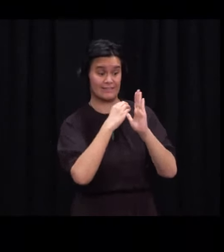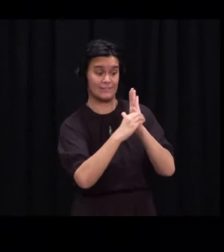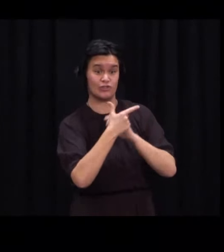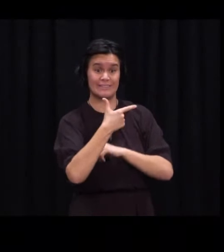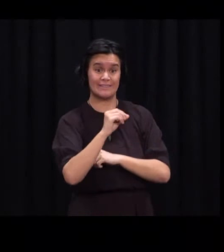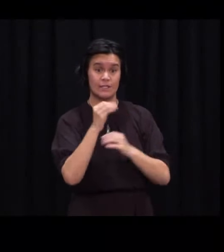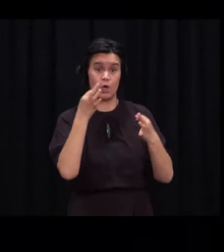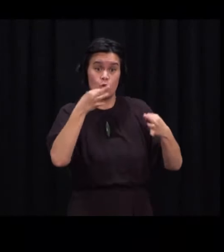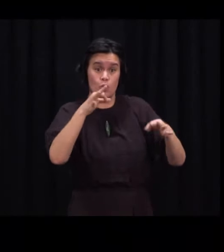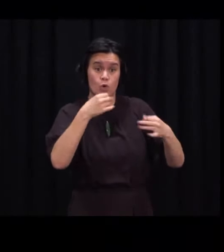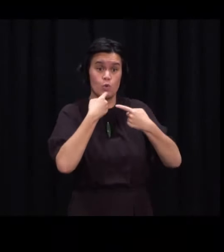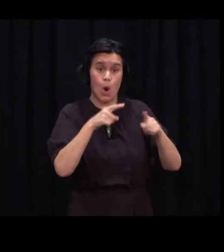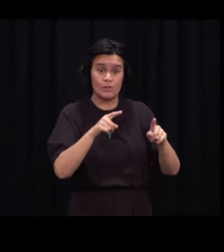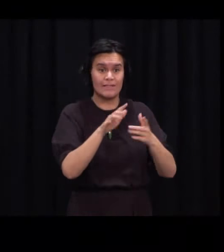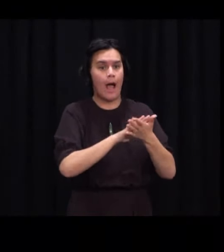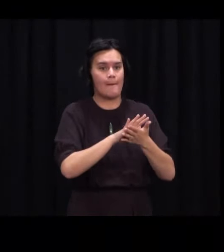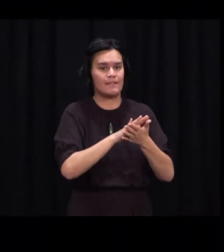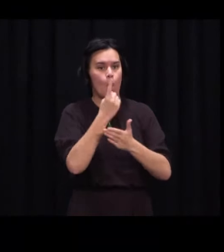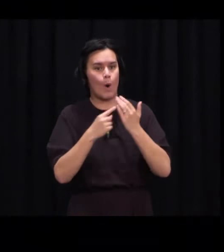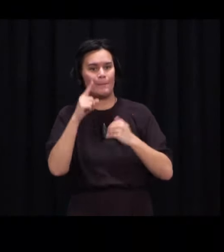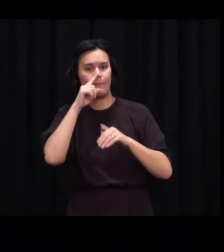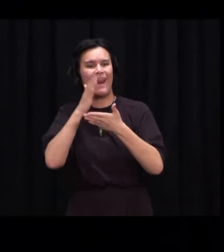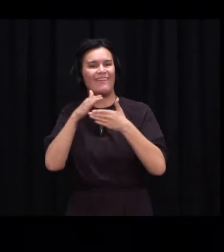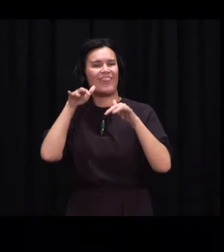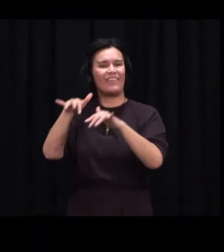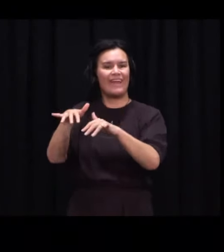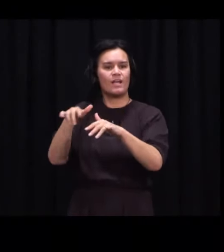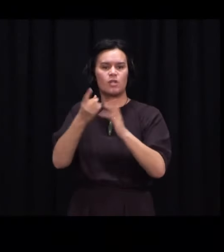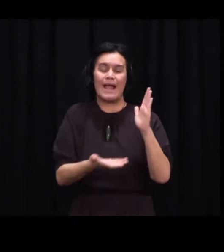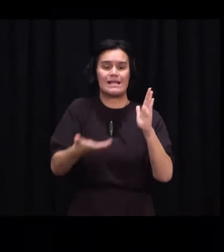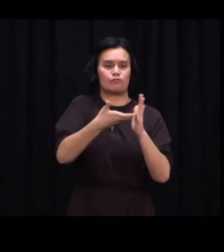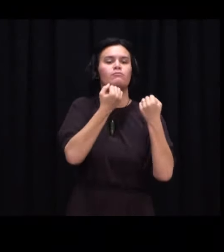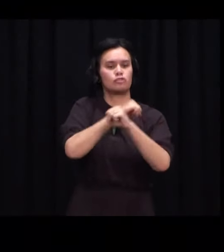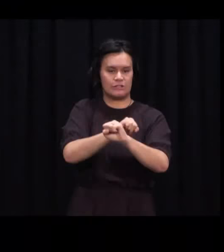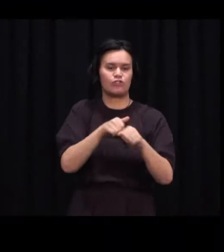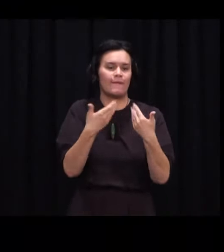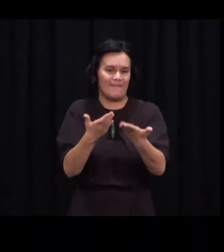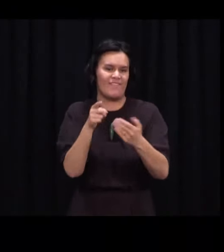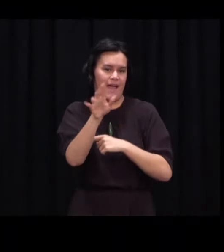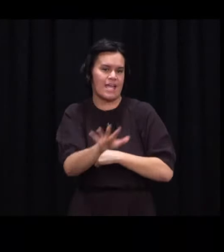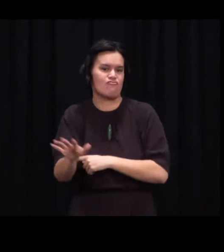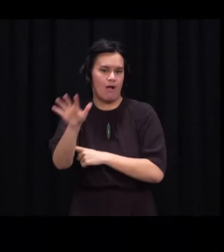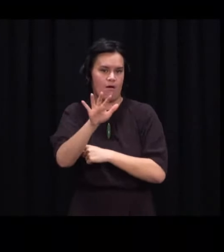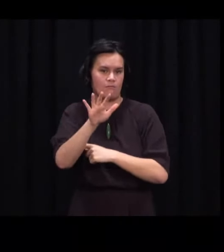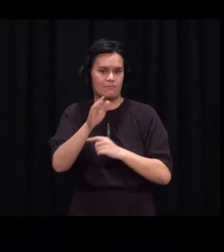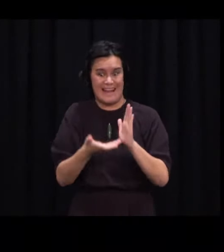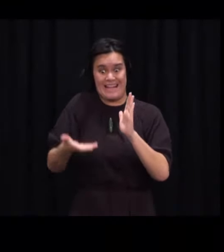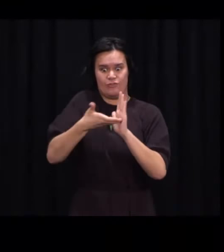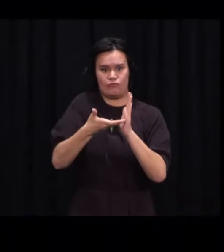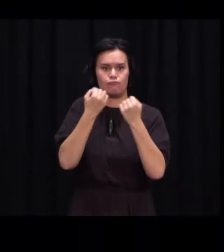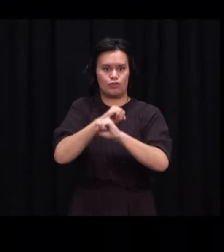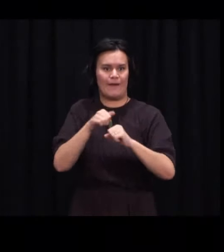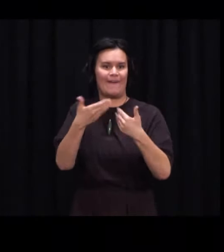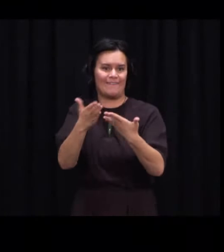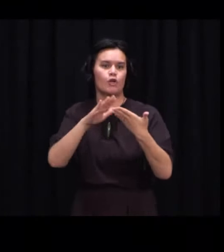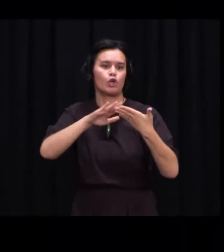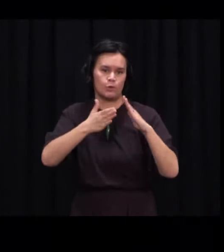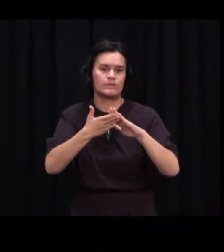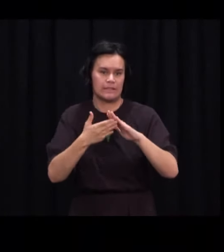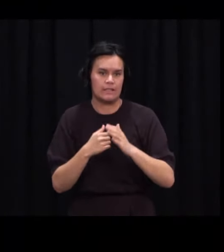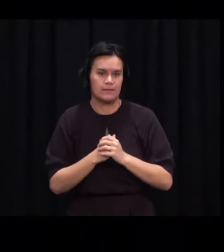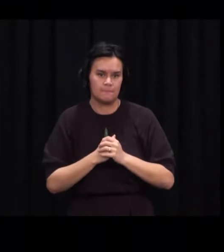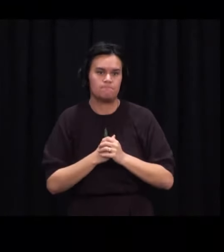of comfort for both the community and those service towns around that community that we are creating a level 4 environment